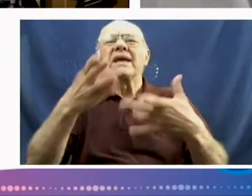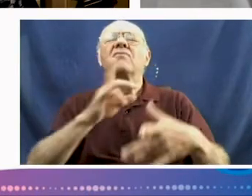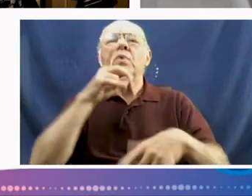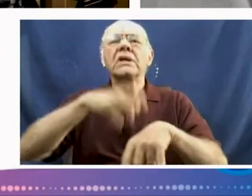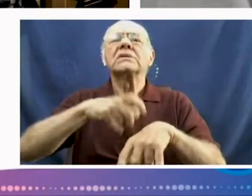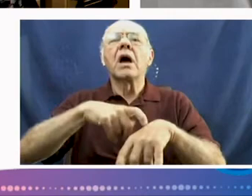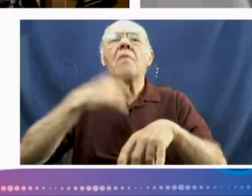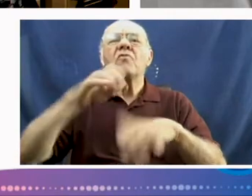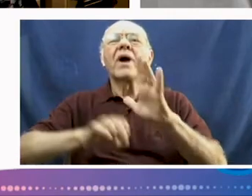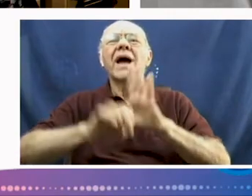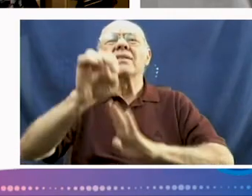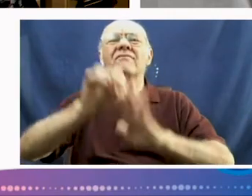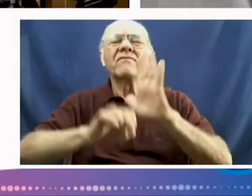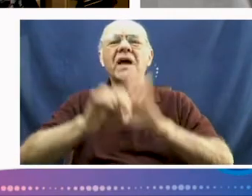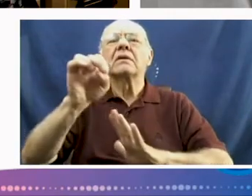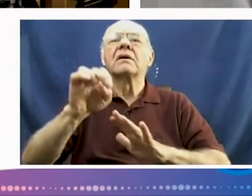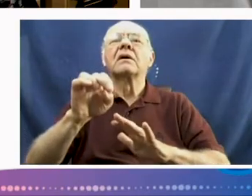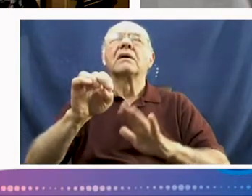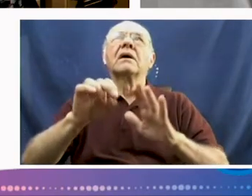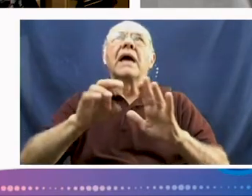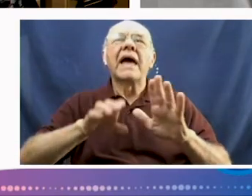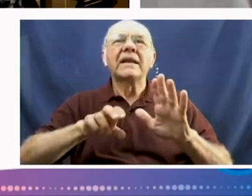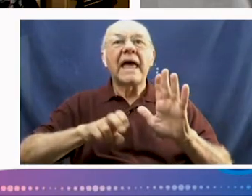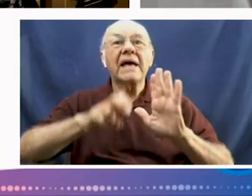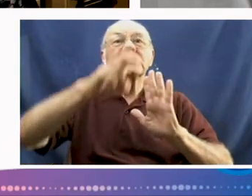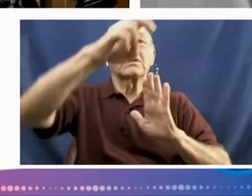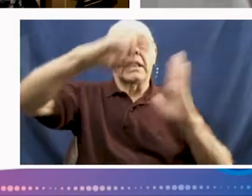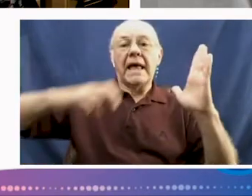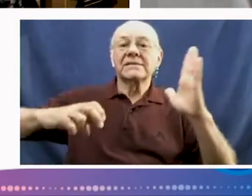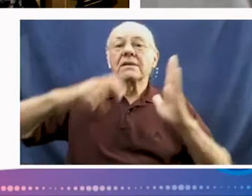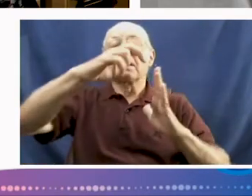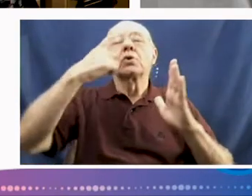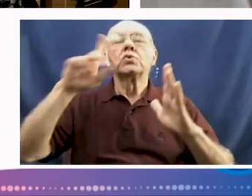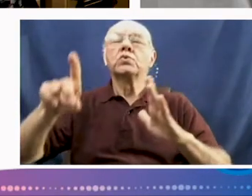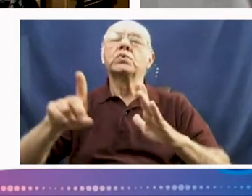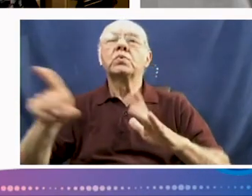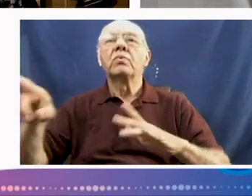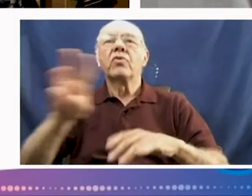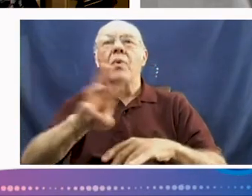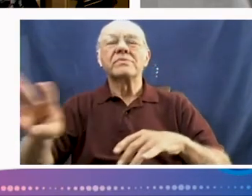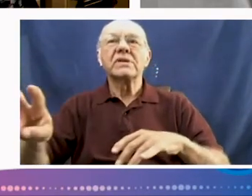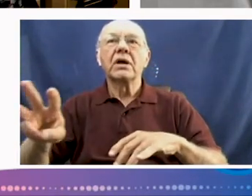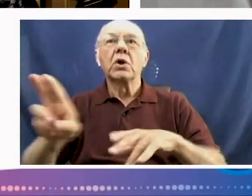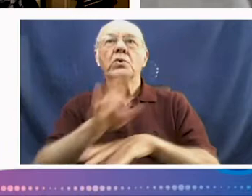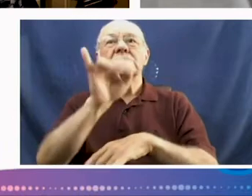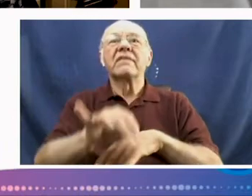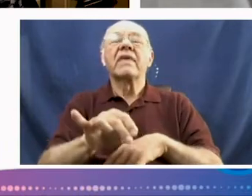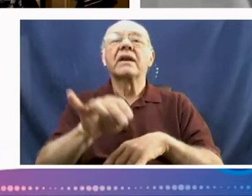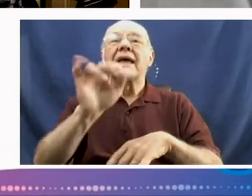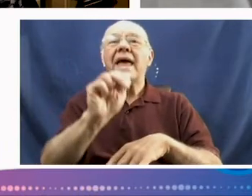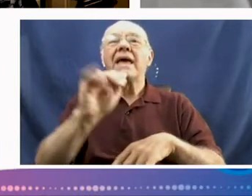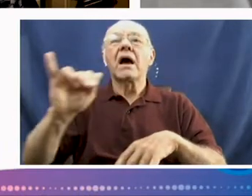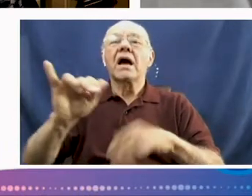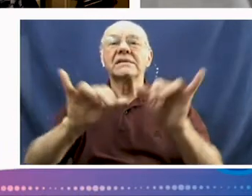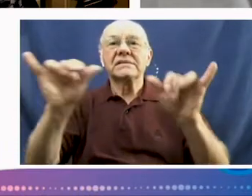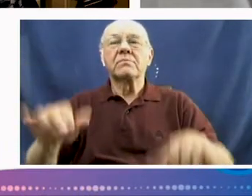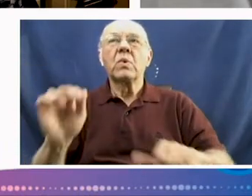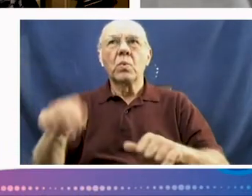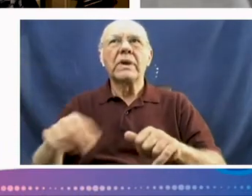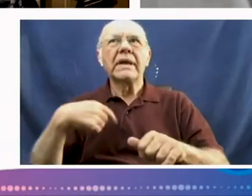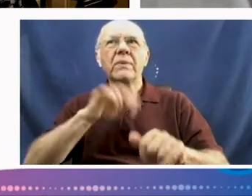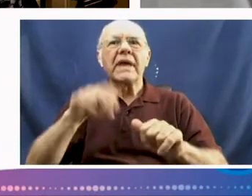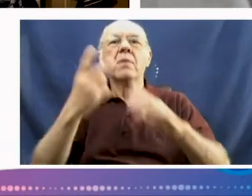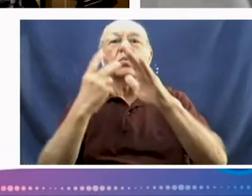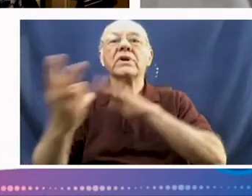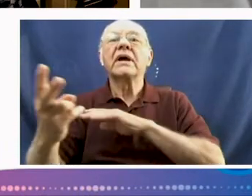and escalators to operations to our website. Using NAC platform's AI system, we can predict equipment failures